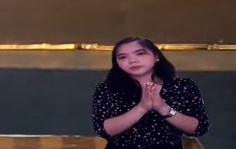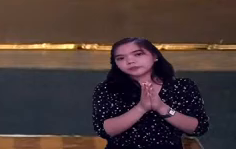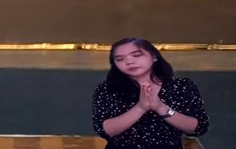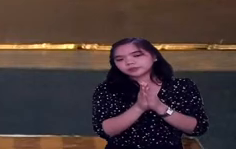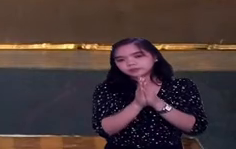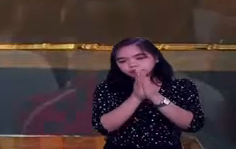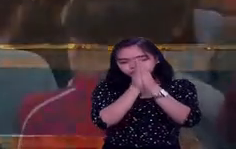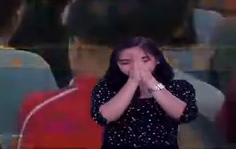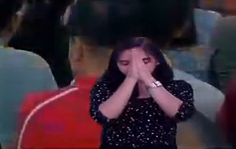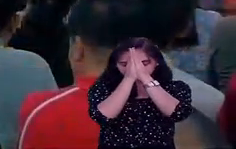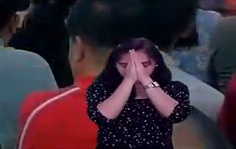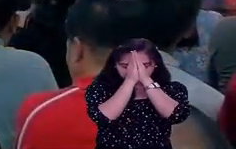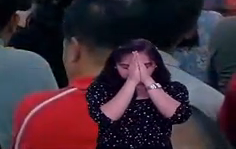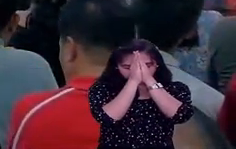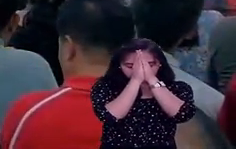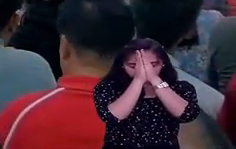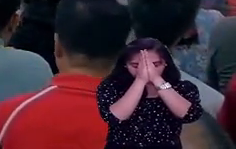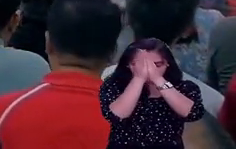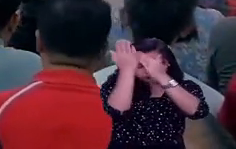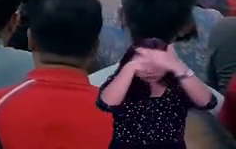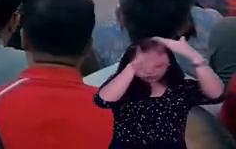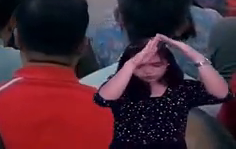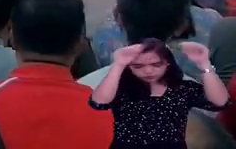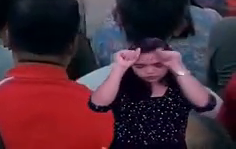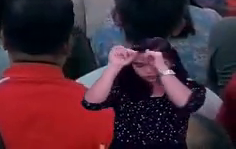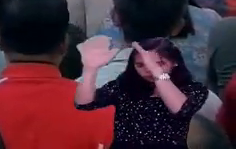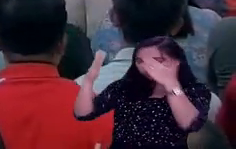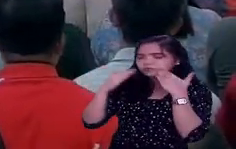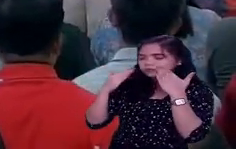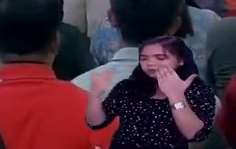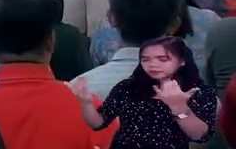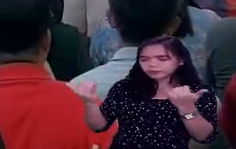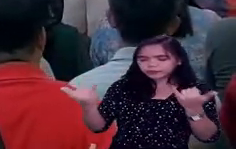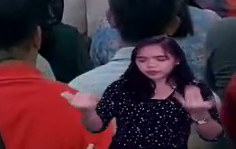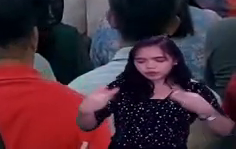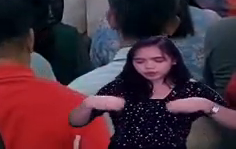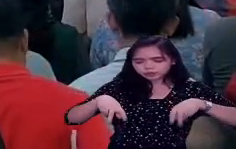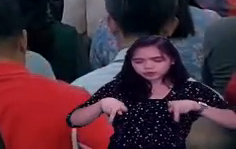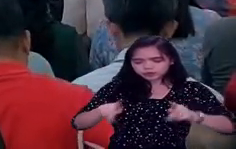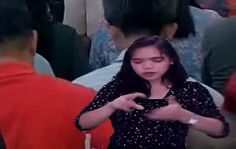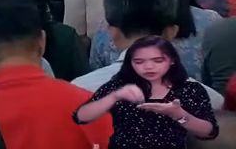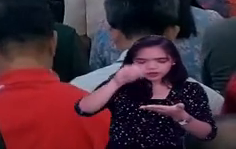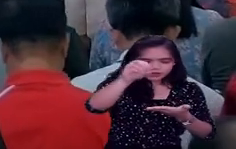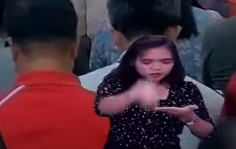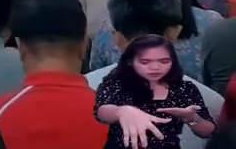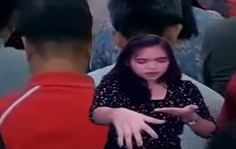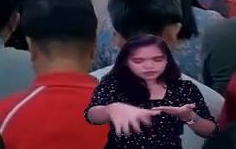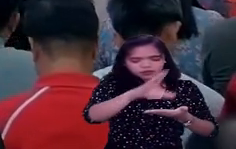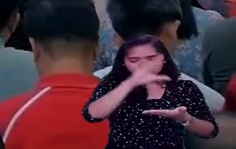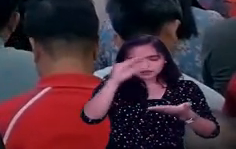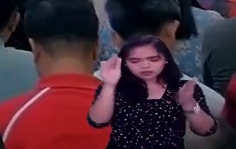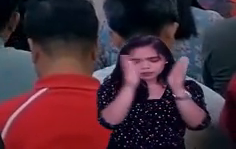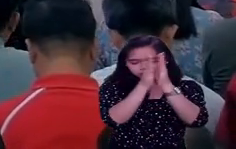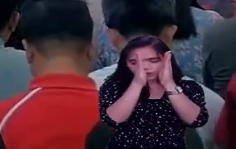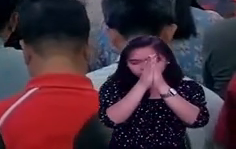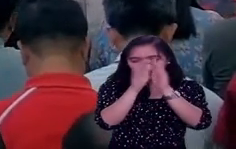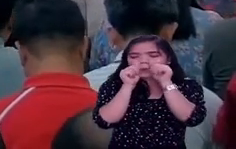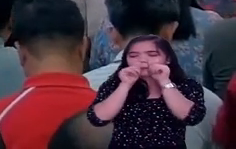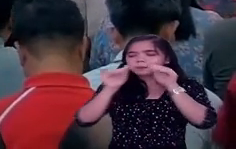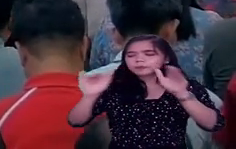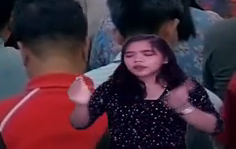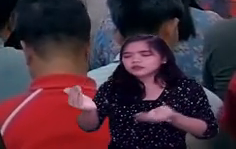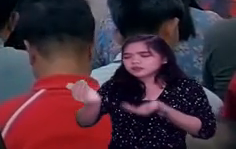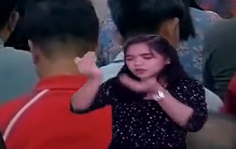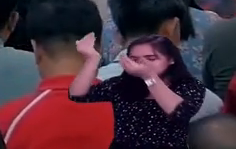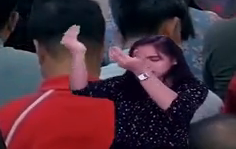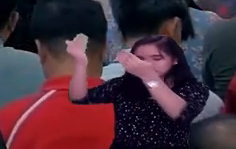Brad, please lead us in the word of prayer. Heavenly Father God, we're so thankful, Lord, for the privilege to give now. And Lord, I pray, Lord, that you bless this